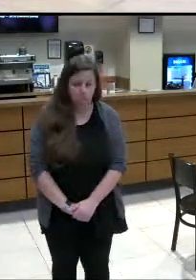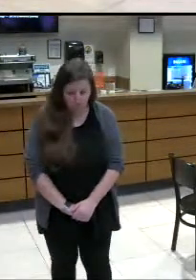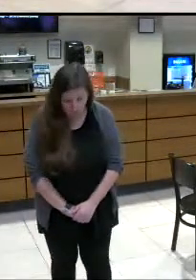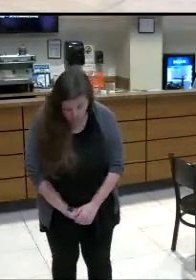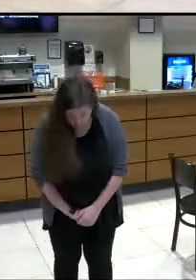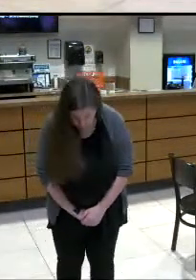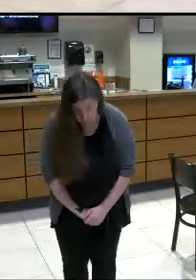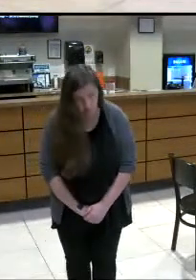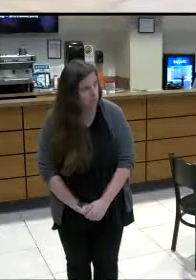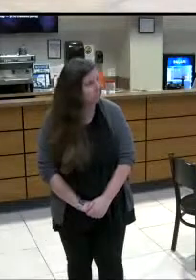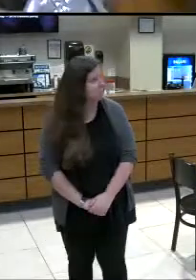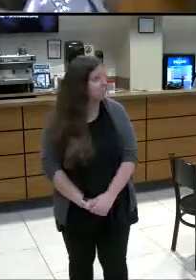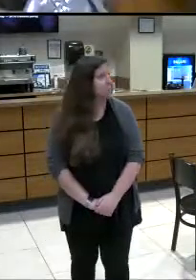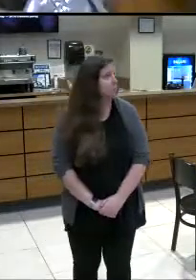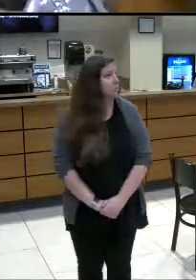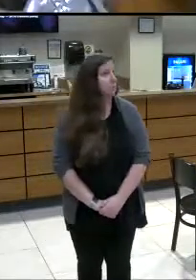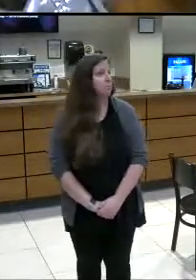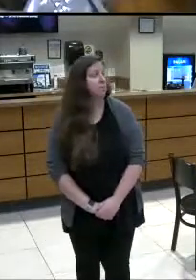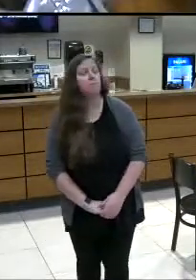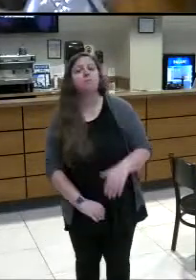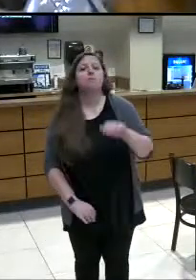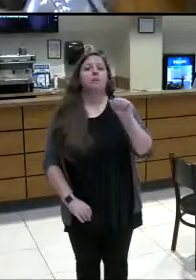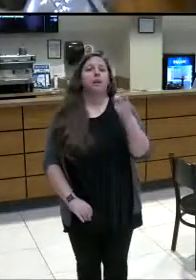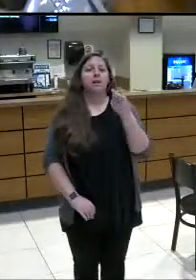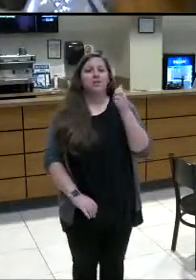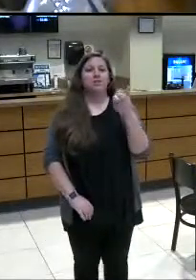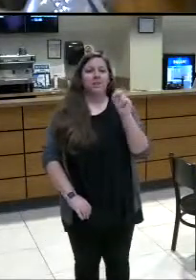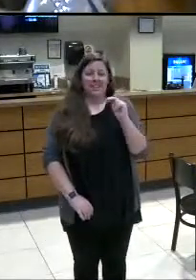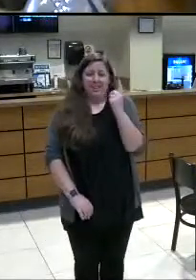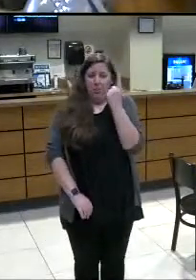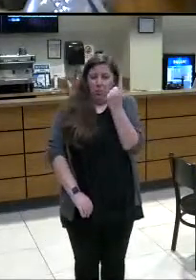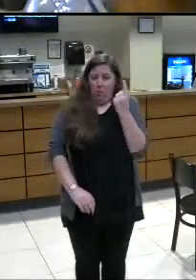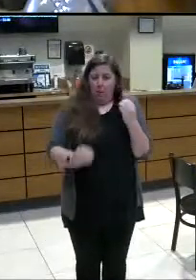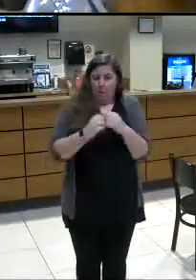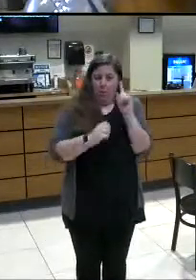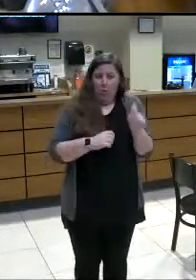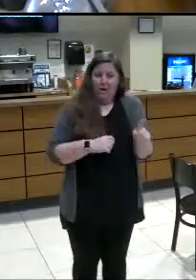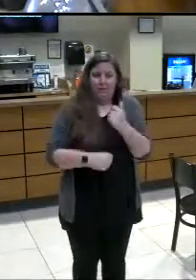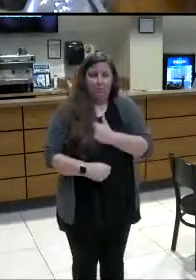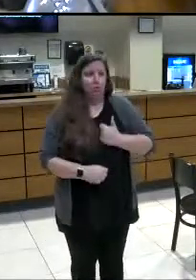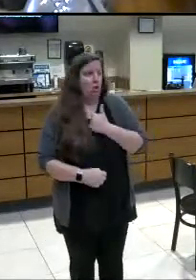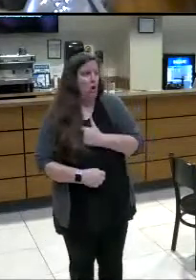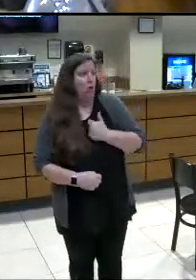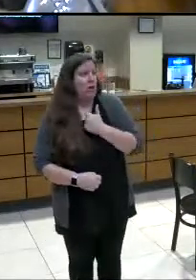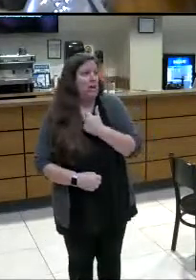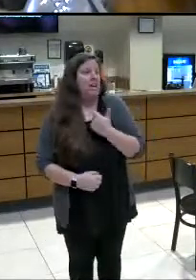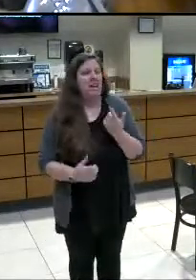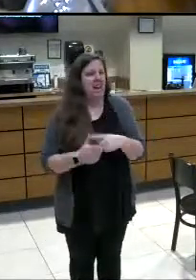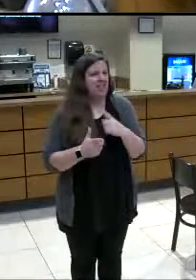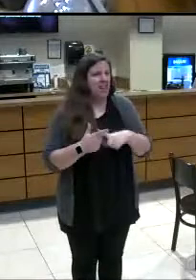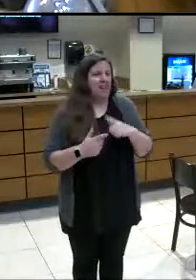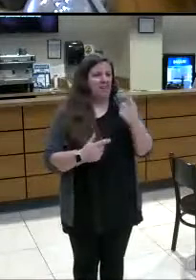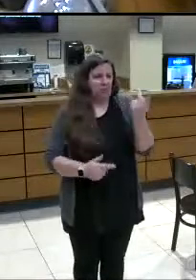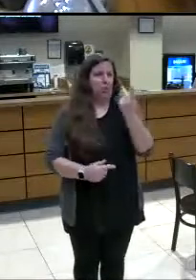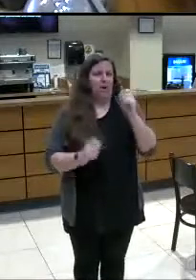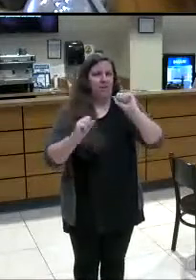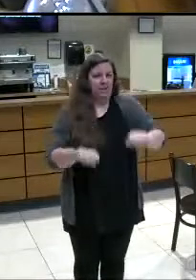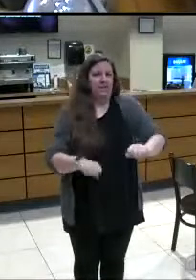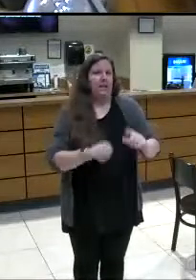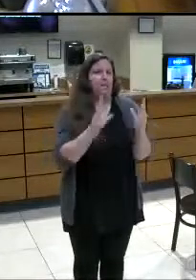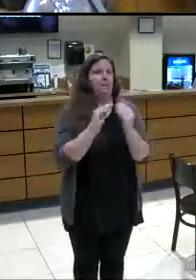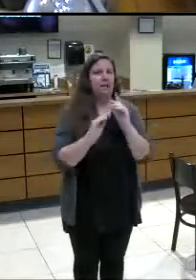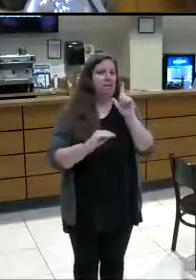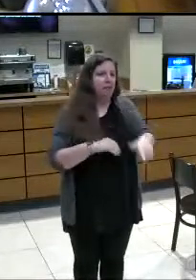Can I ask one more thing? I'm sorry. And then we can just talk offline at some point. So